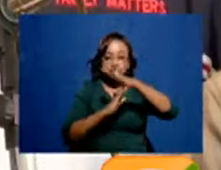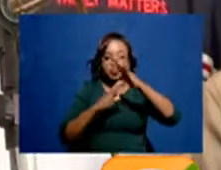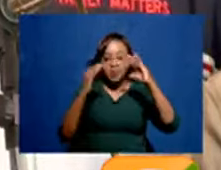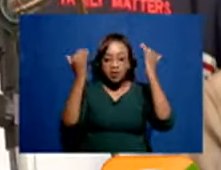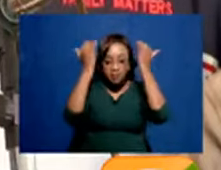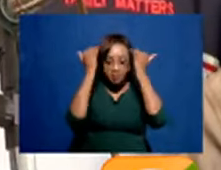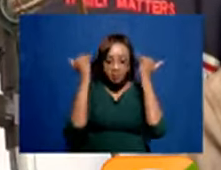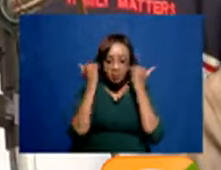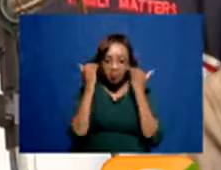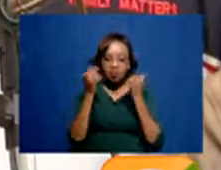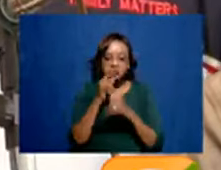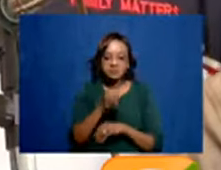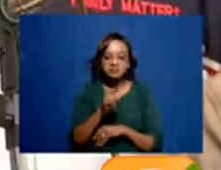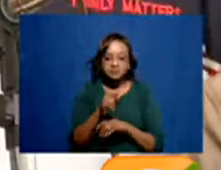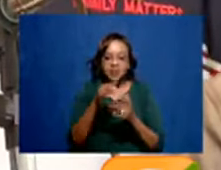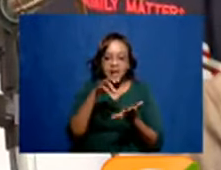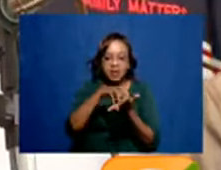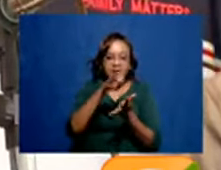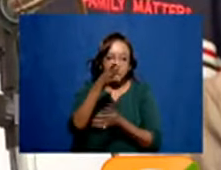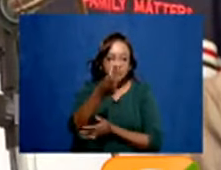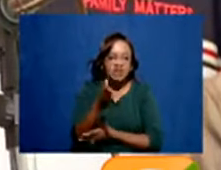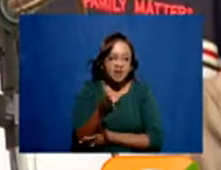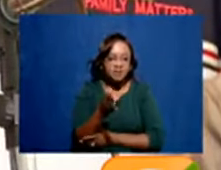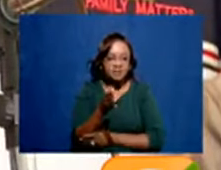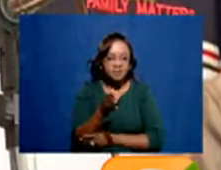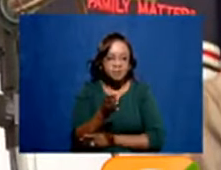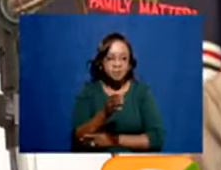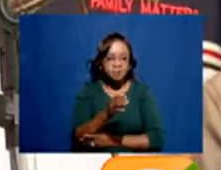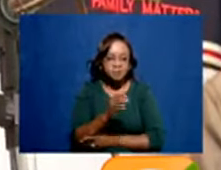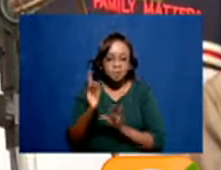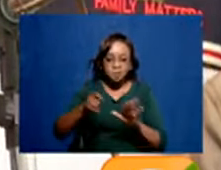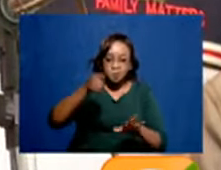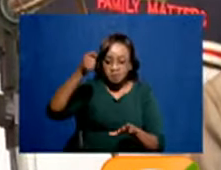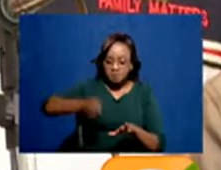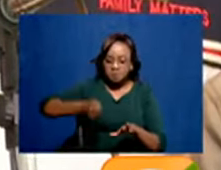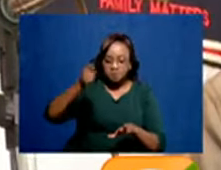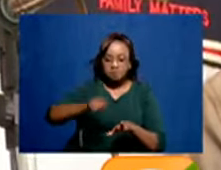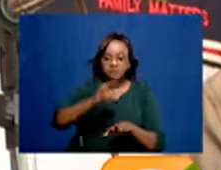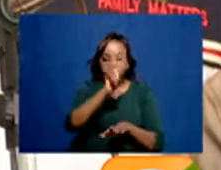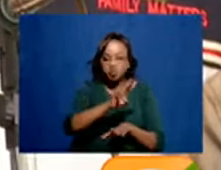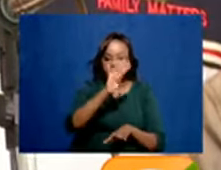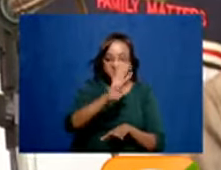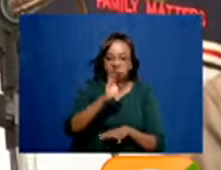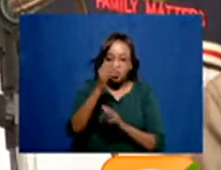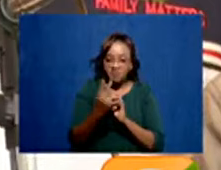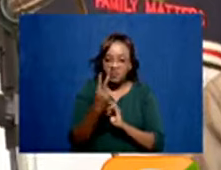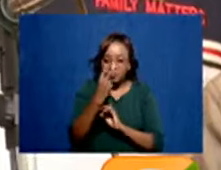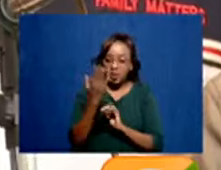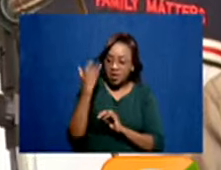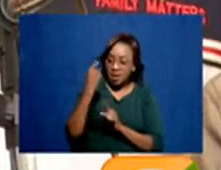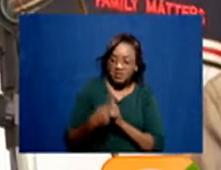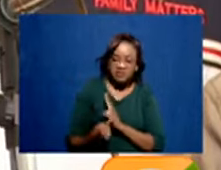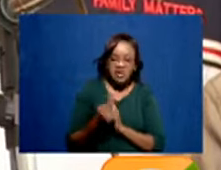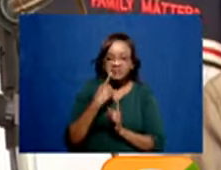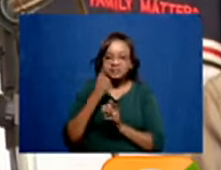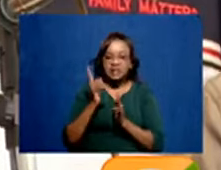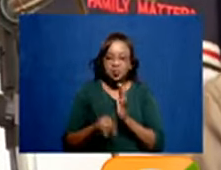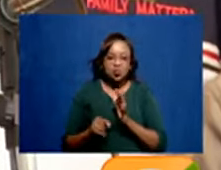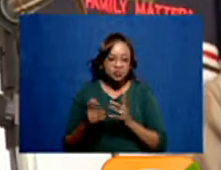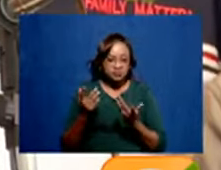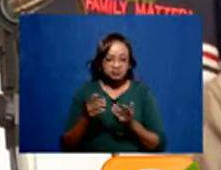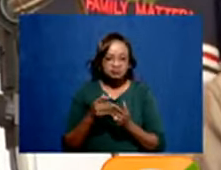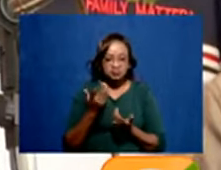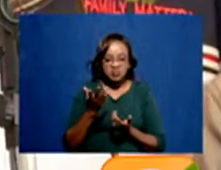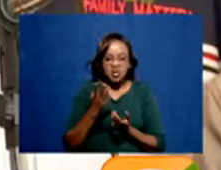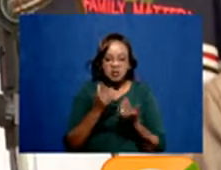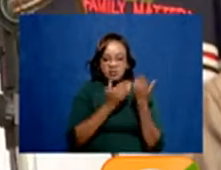NGO Board versus Eric Gitari, they issued the decision on 24th February last year, overstretched its mandate